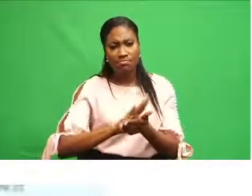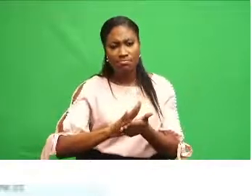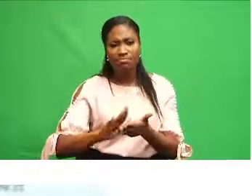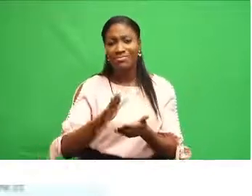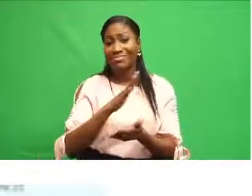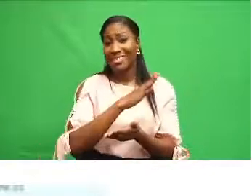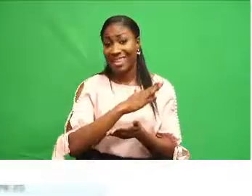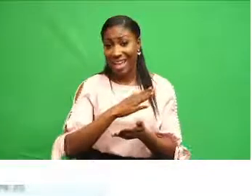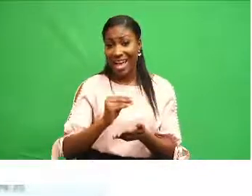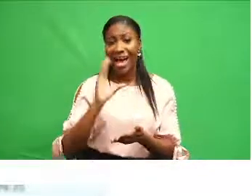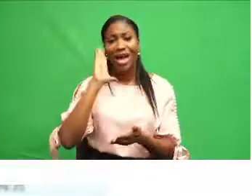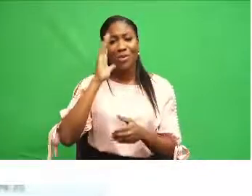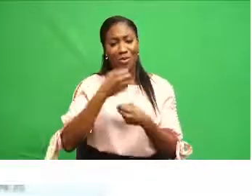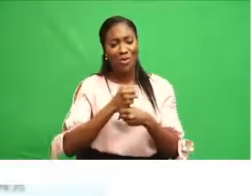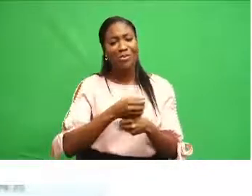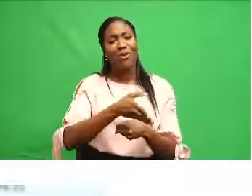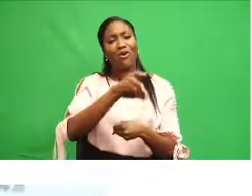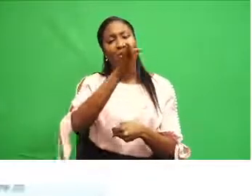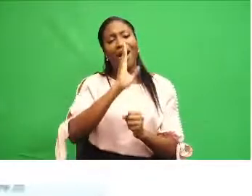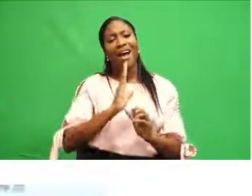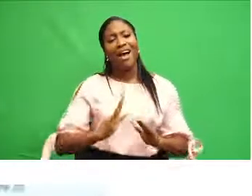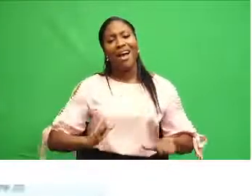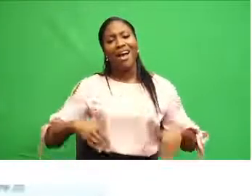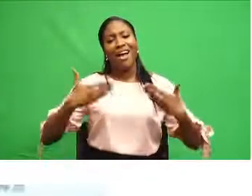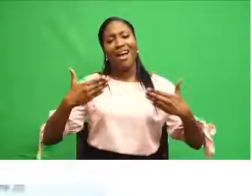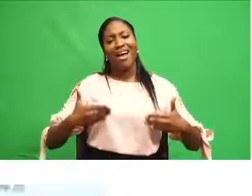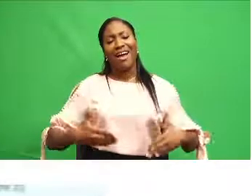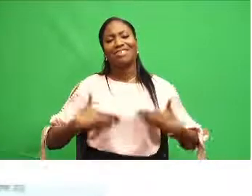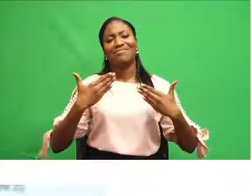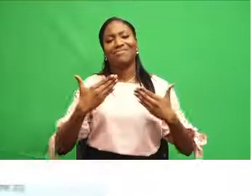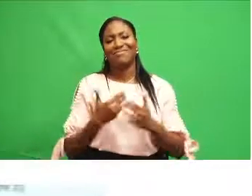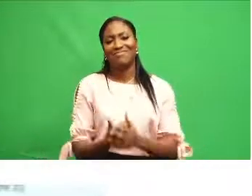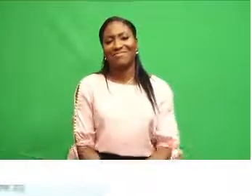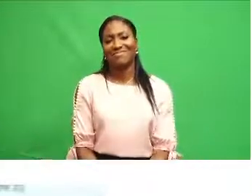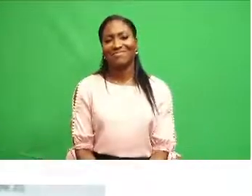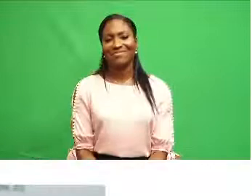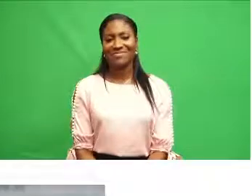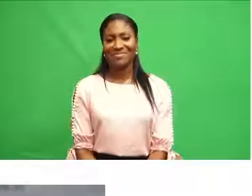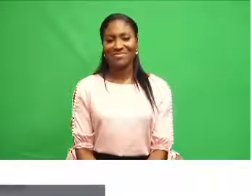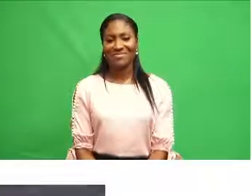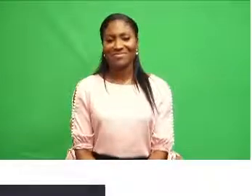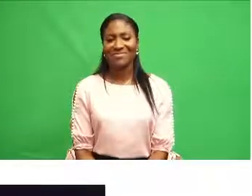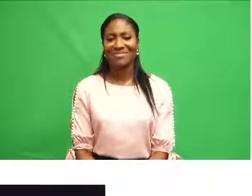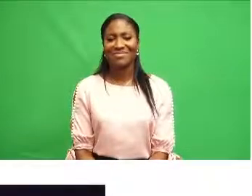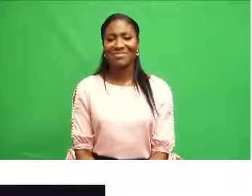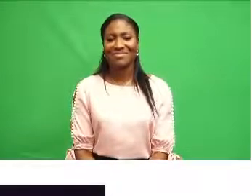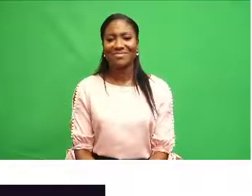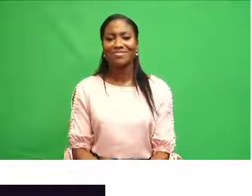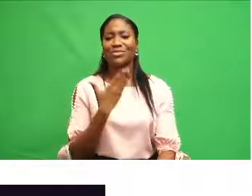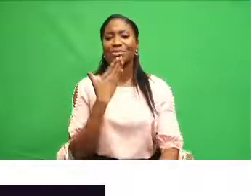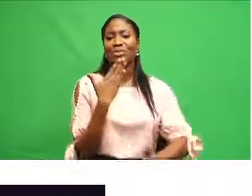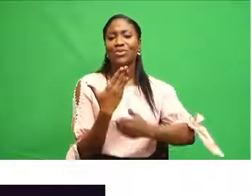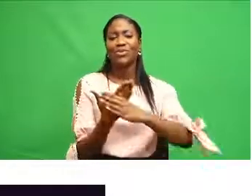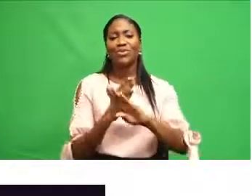please God. Please welcome Mr. Polonais. Good morning,